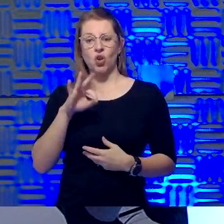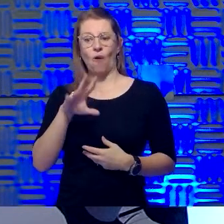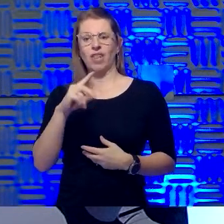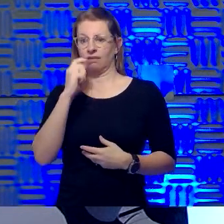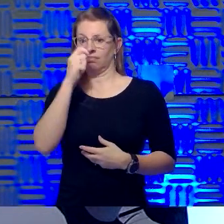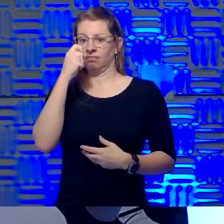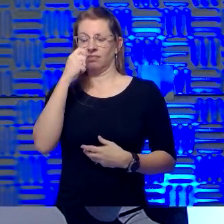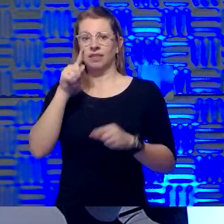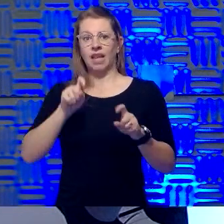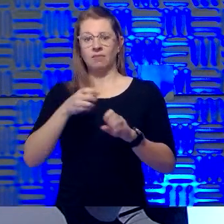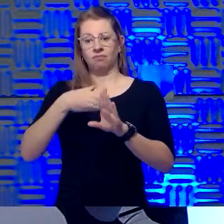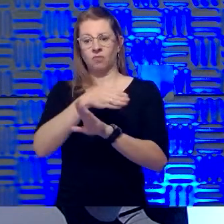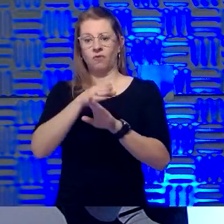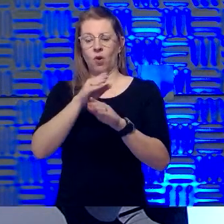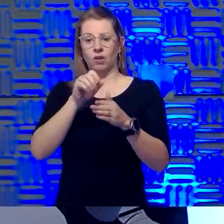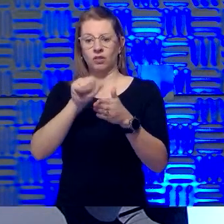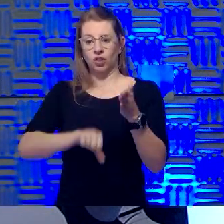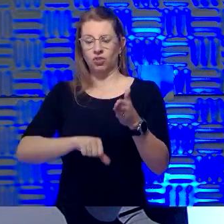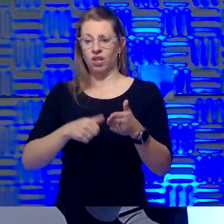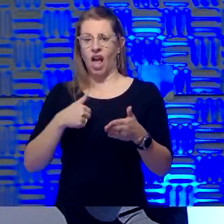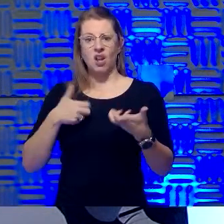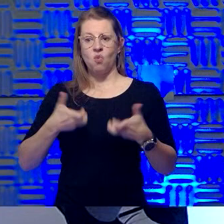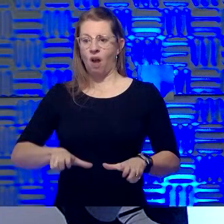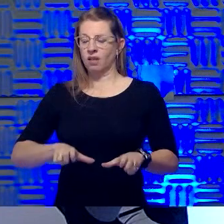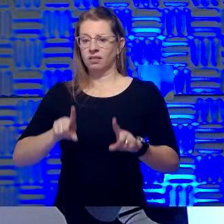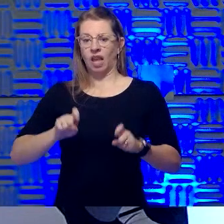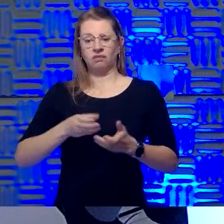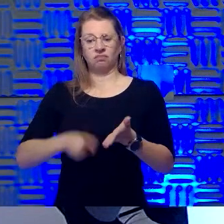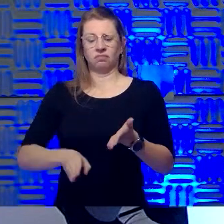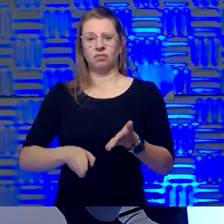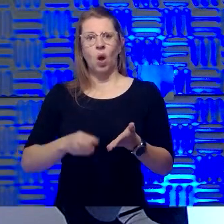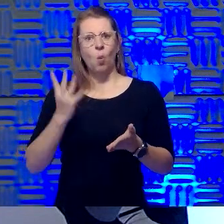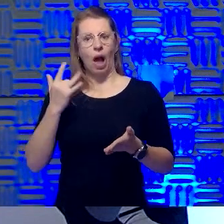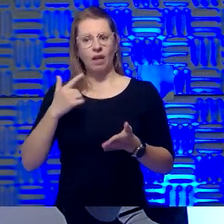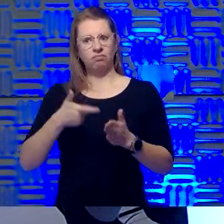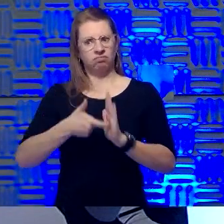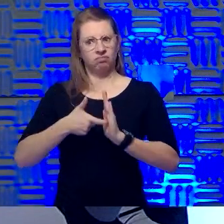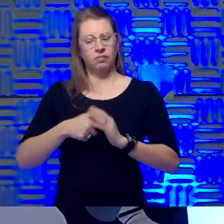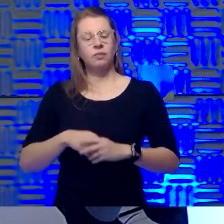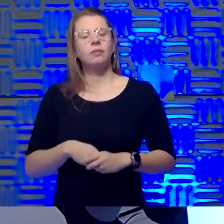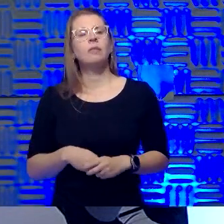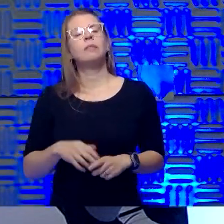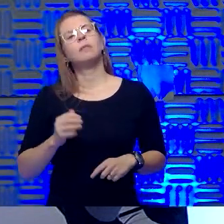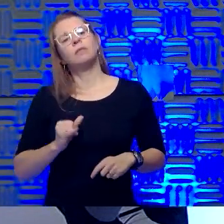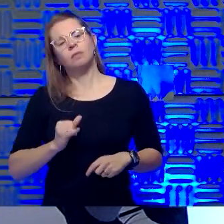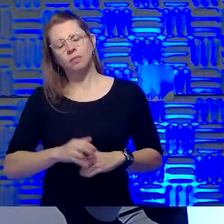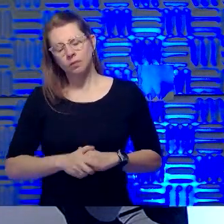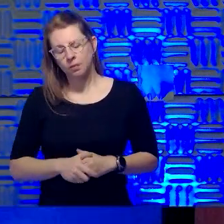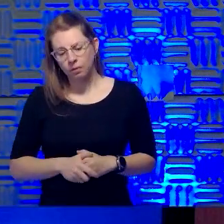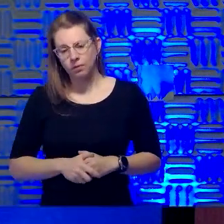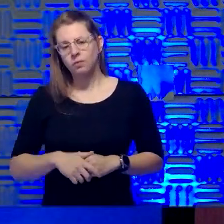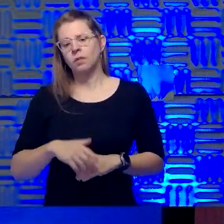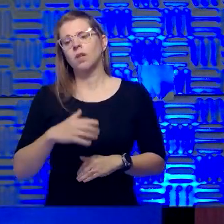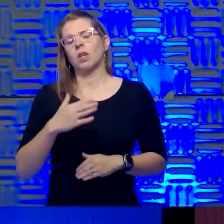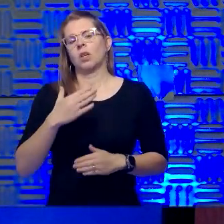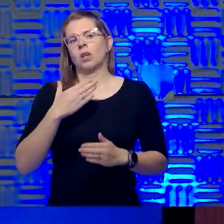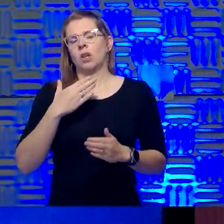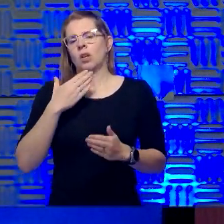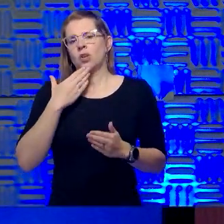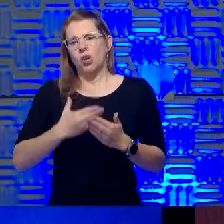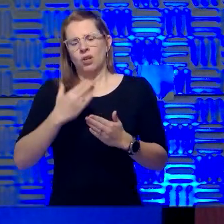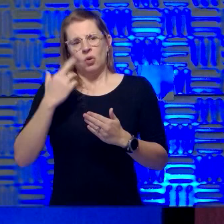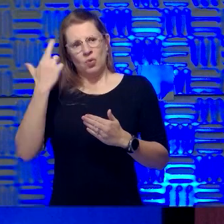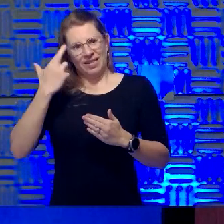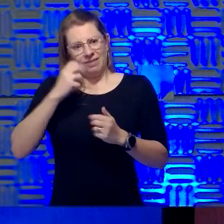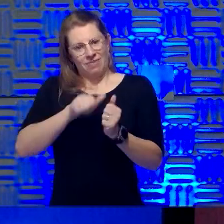order to have surgery, I don't want to take a test. Why do I have to take a test? There's pretty good logic around the taking of the test, and the reality is we